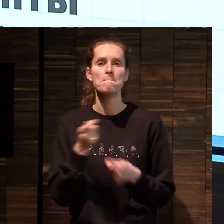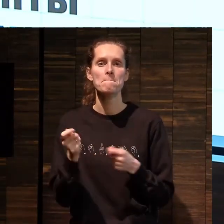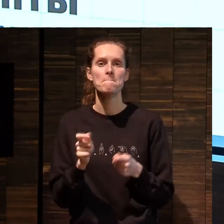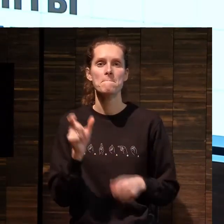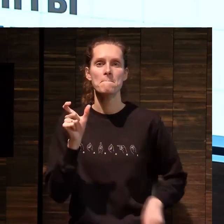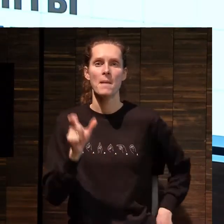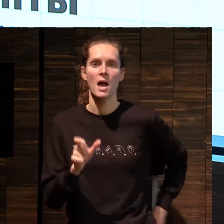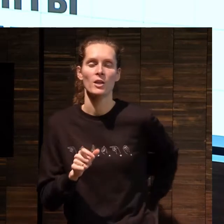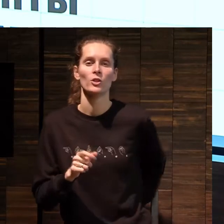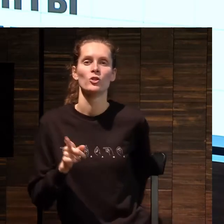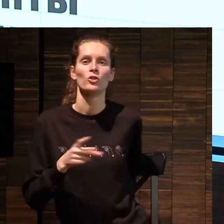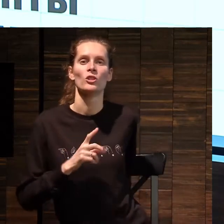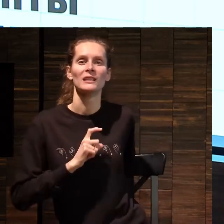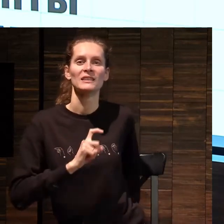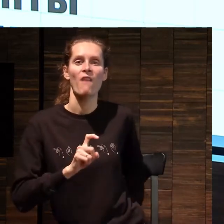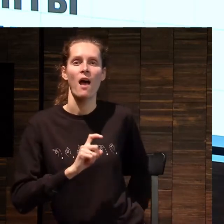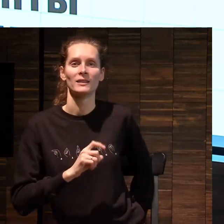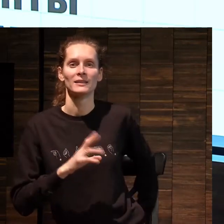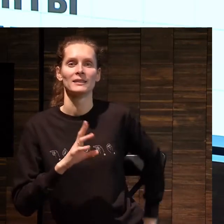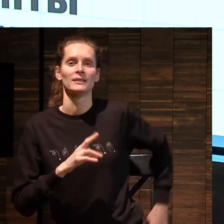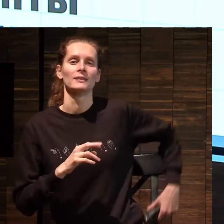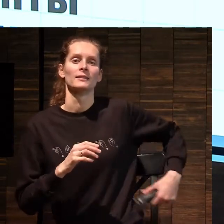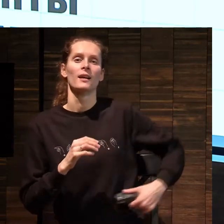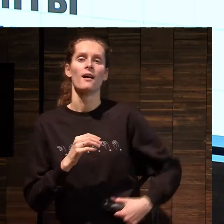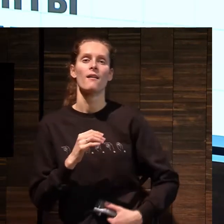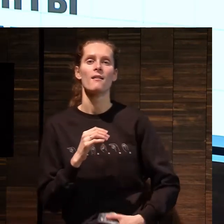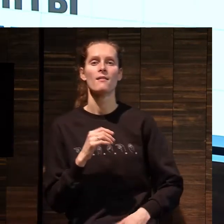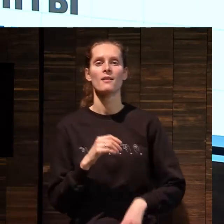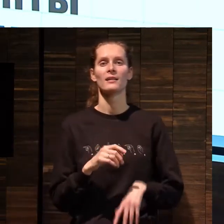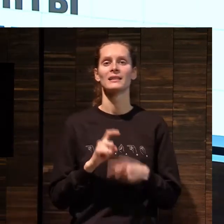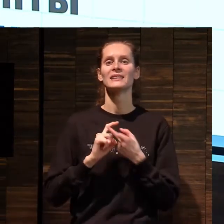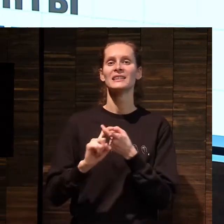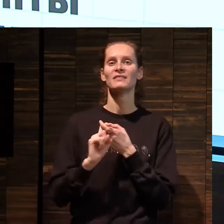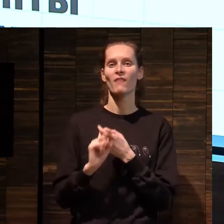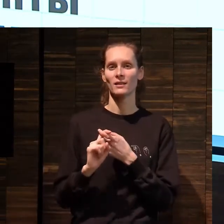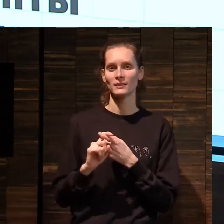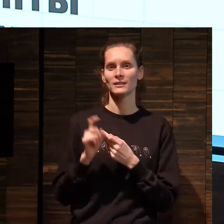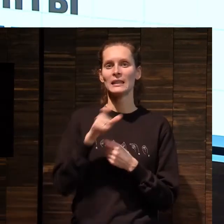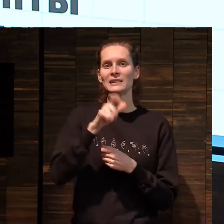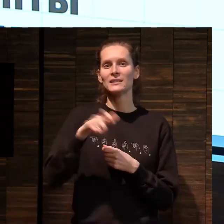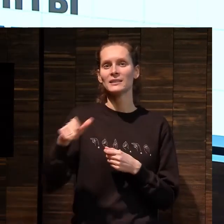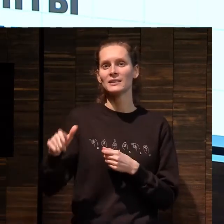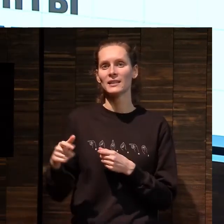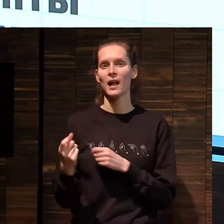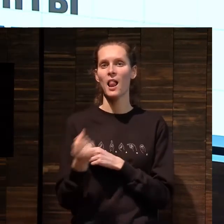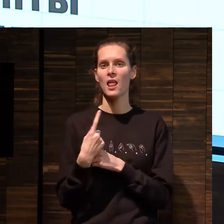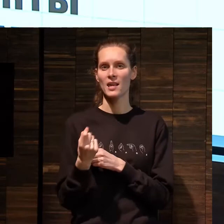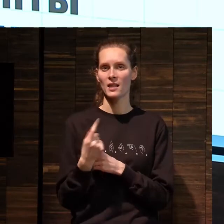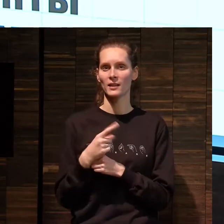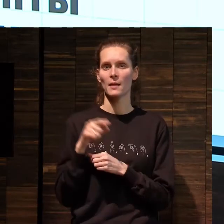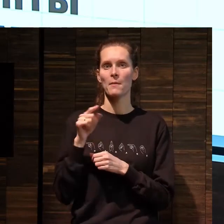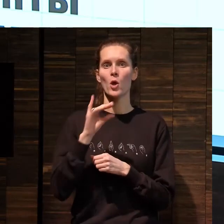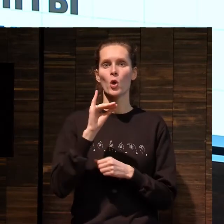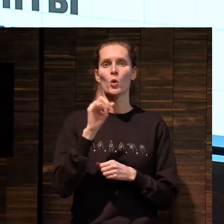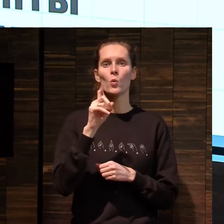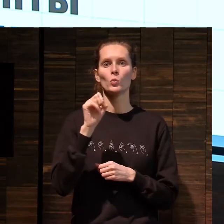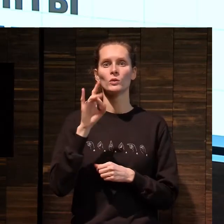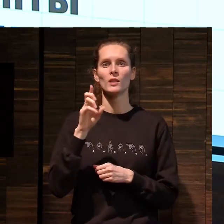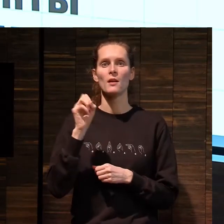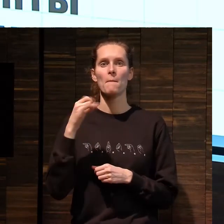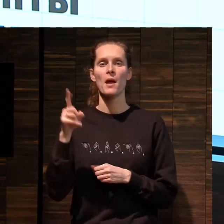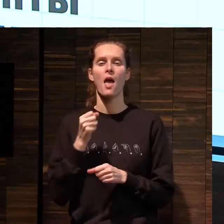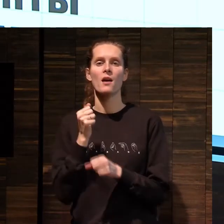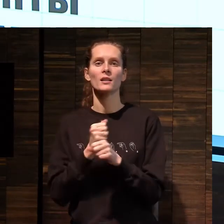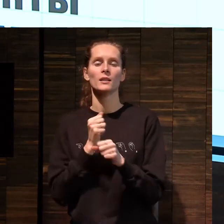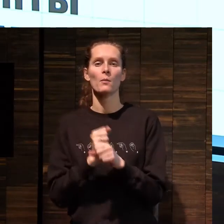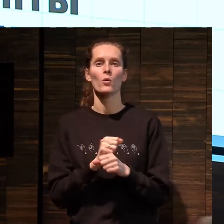who is a customer success manager at Userway, And UserWay is a company